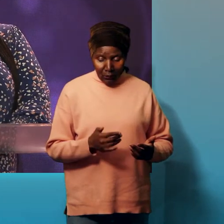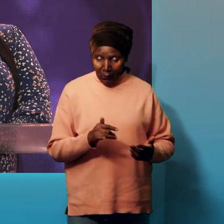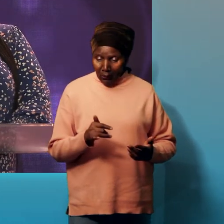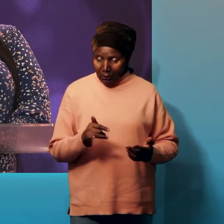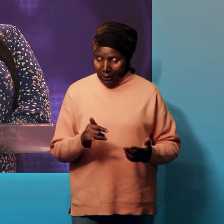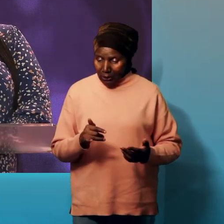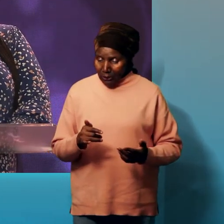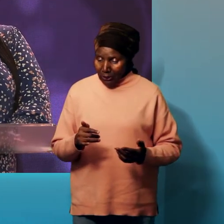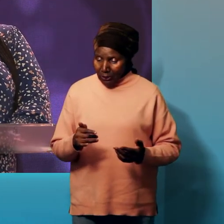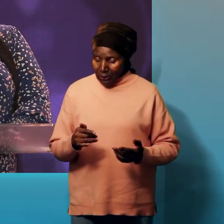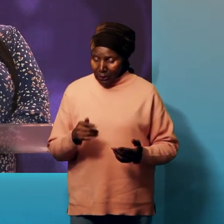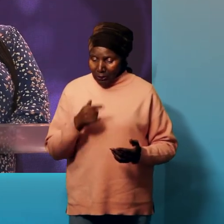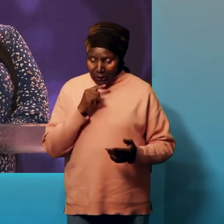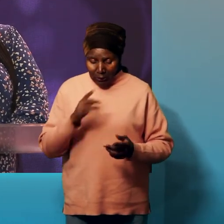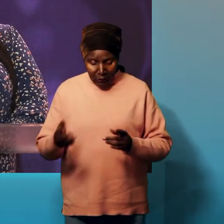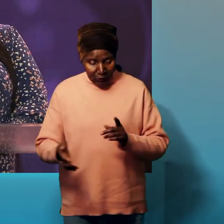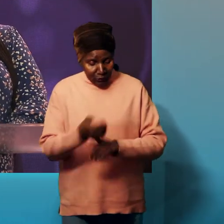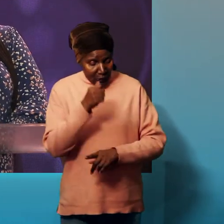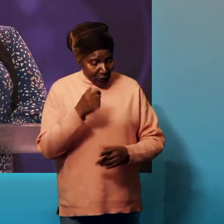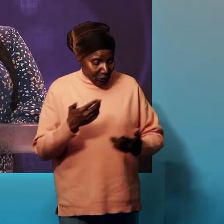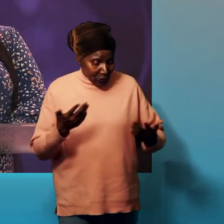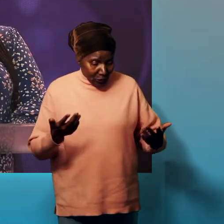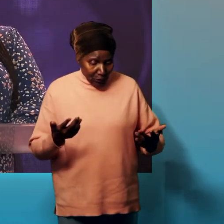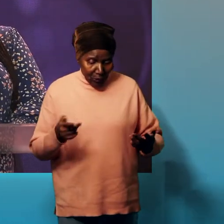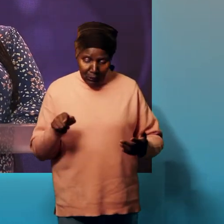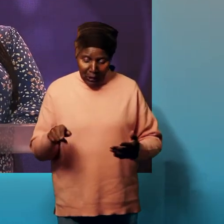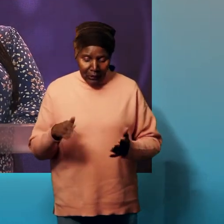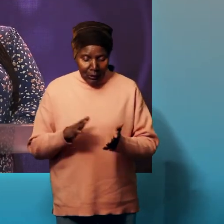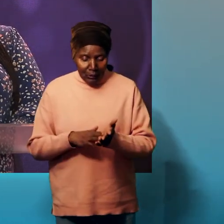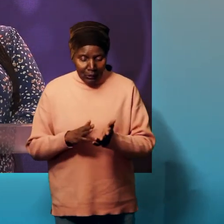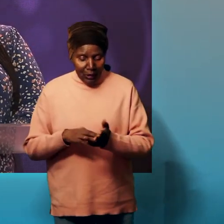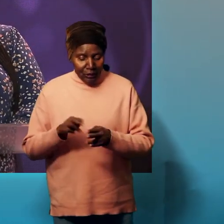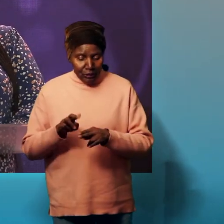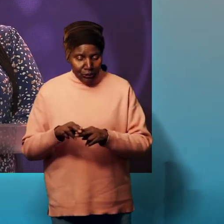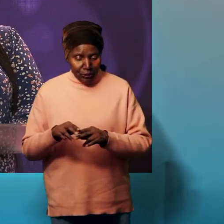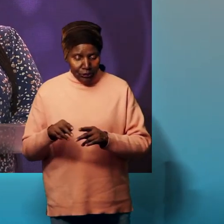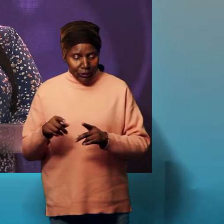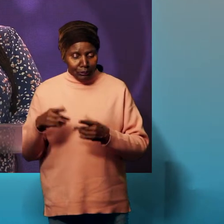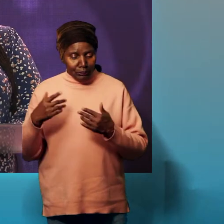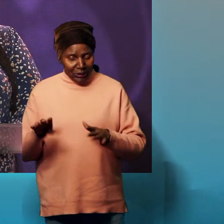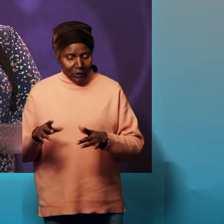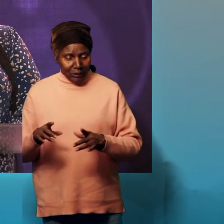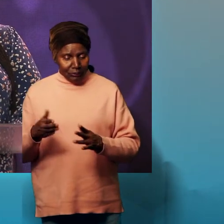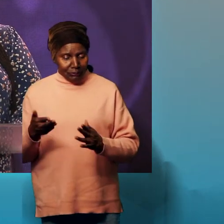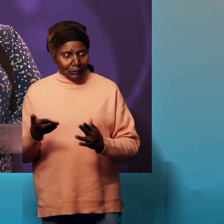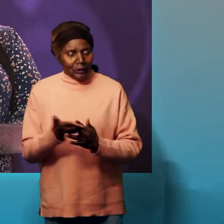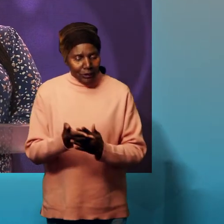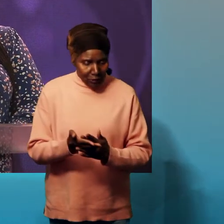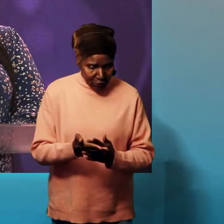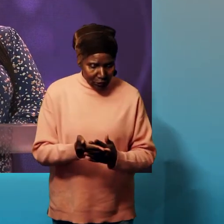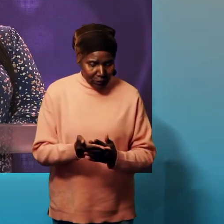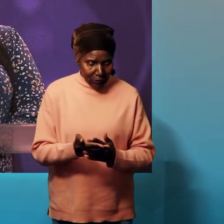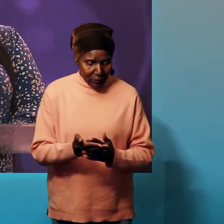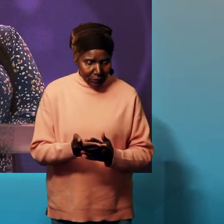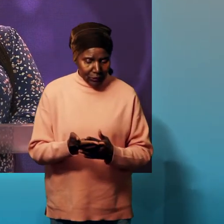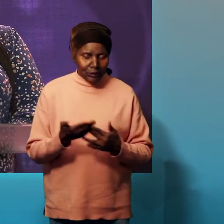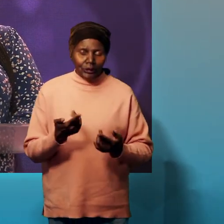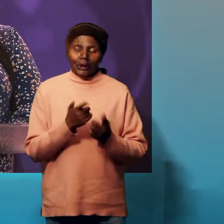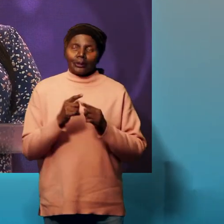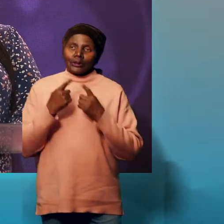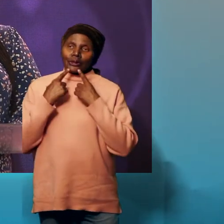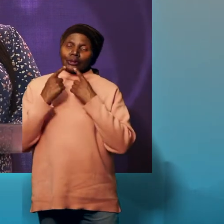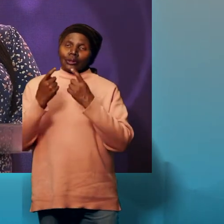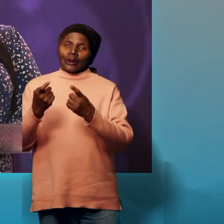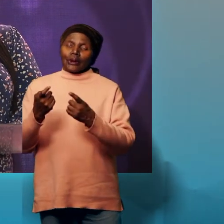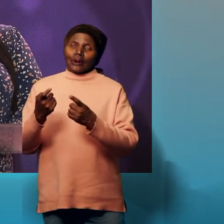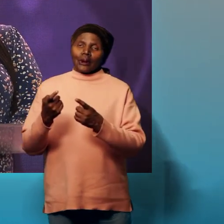or not, God had used this mother and daughter to intervene. Now we cry out